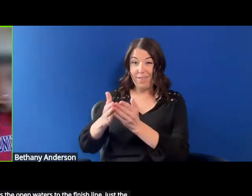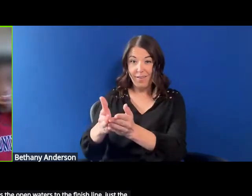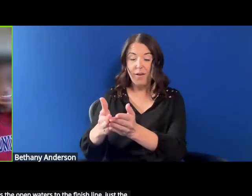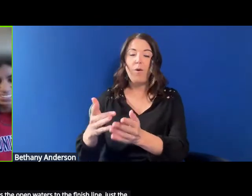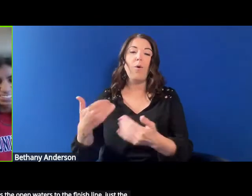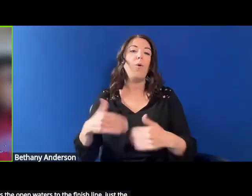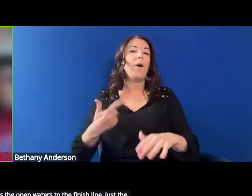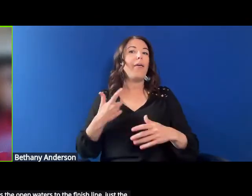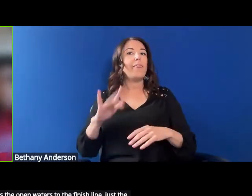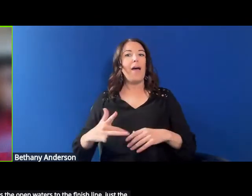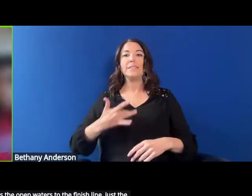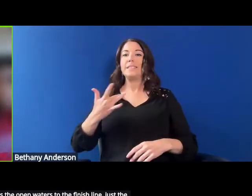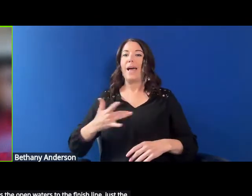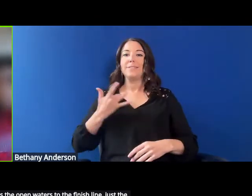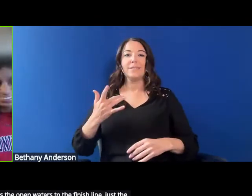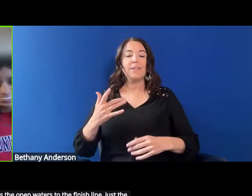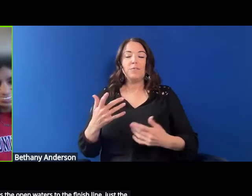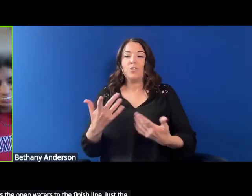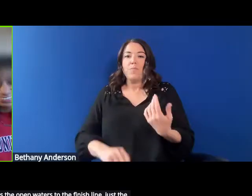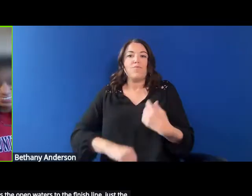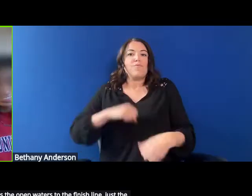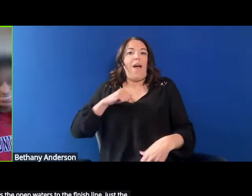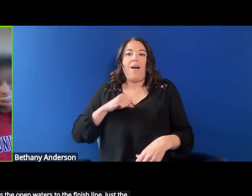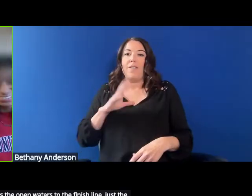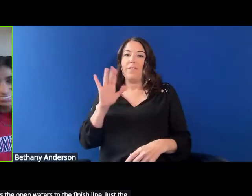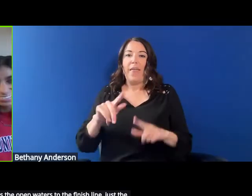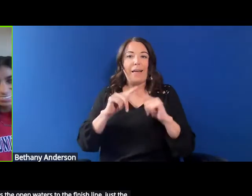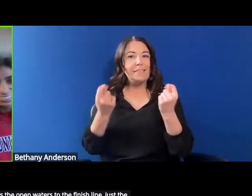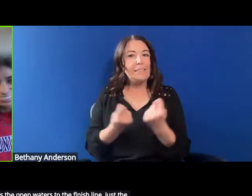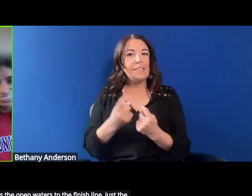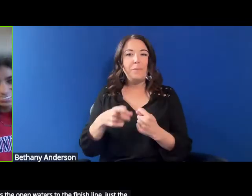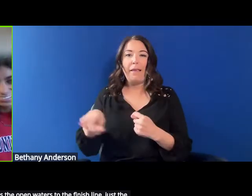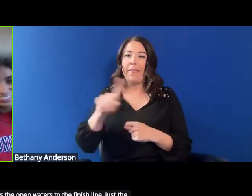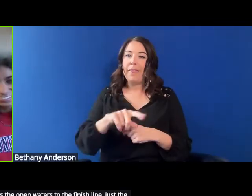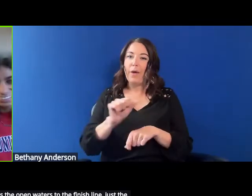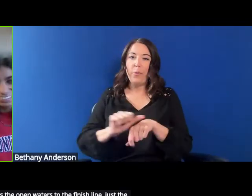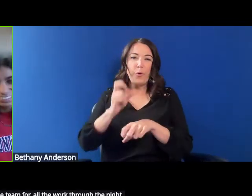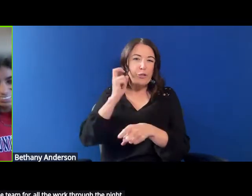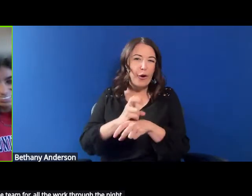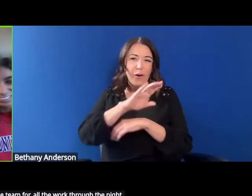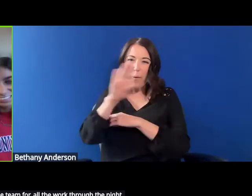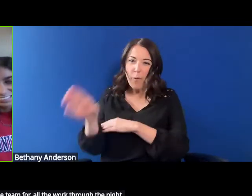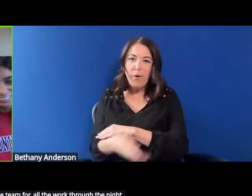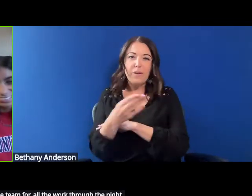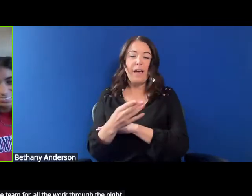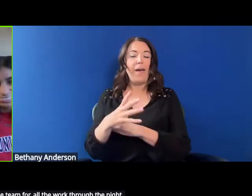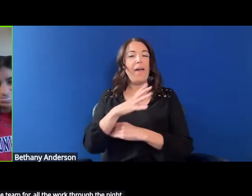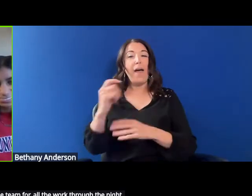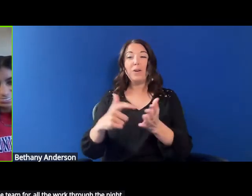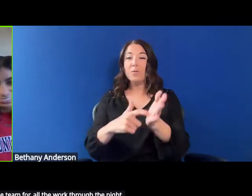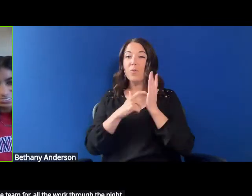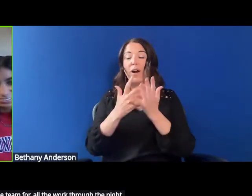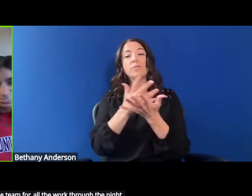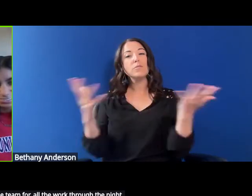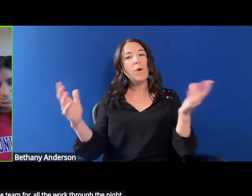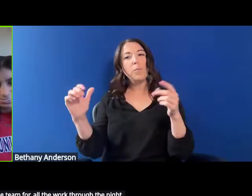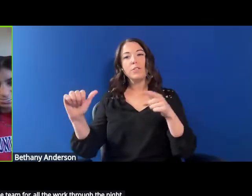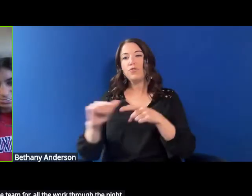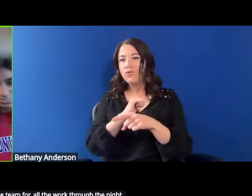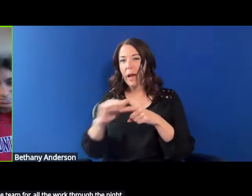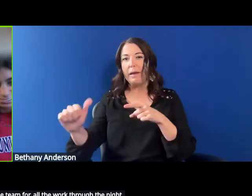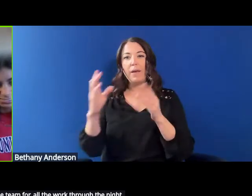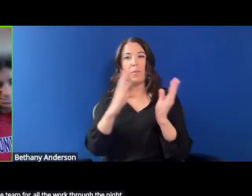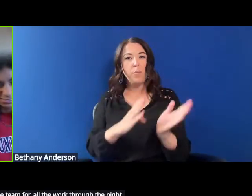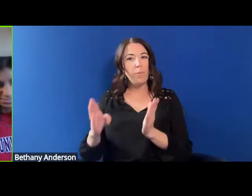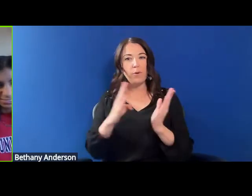team for all the work through the night and all the preparation that they put in to get to this point